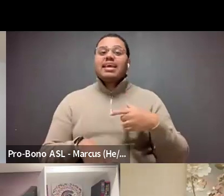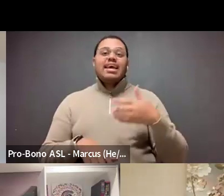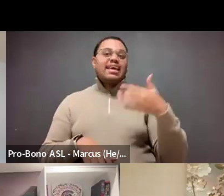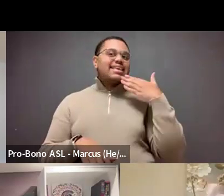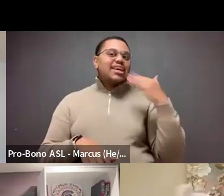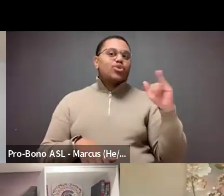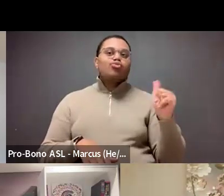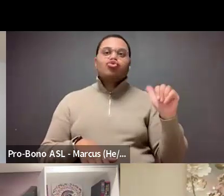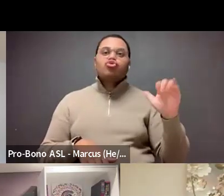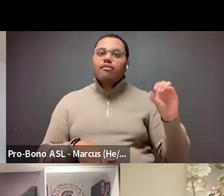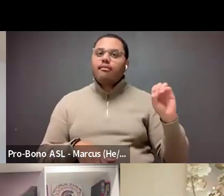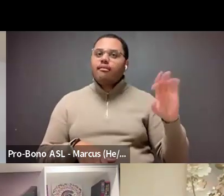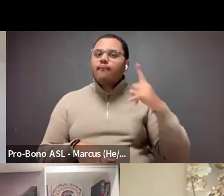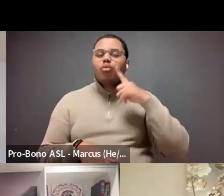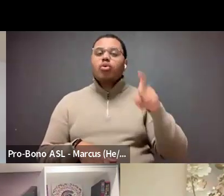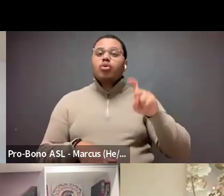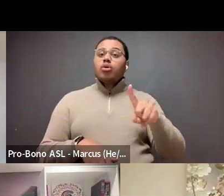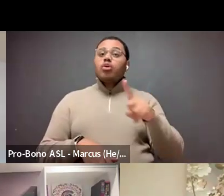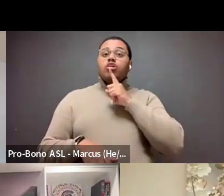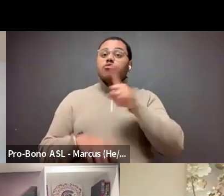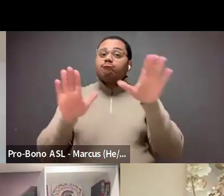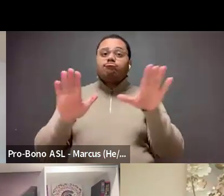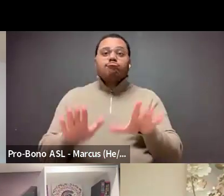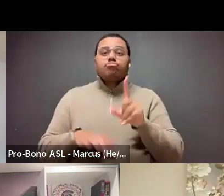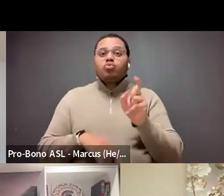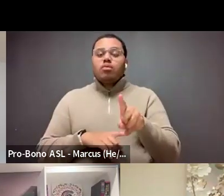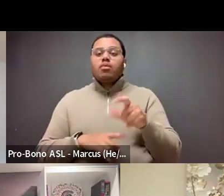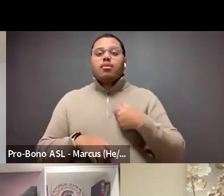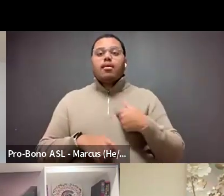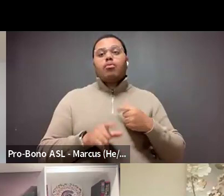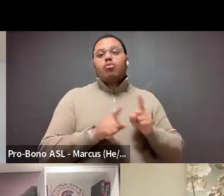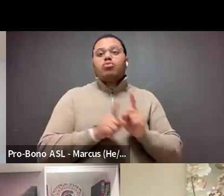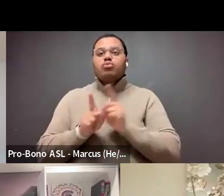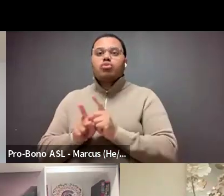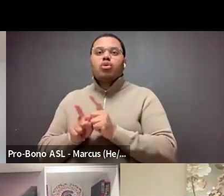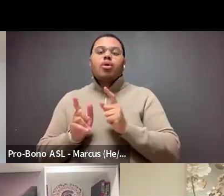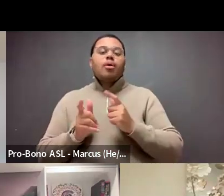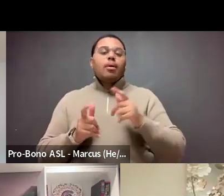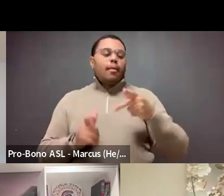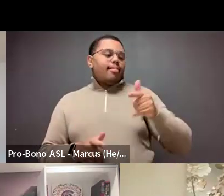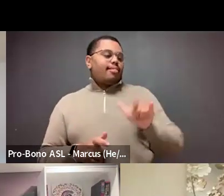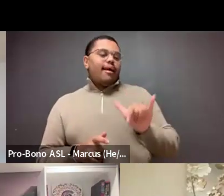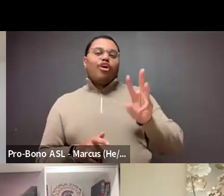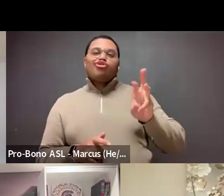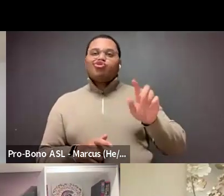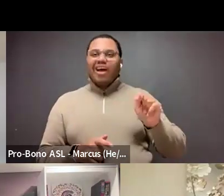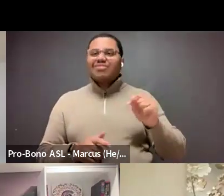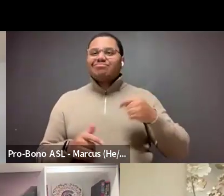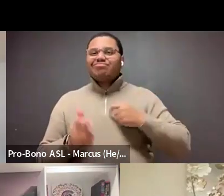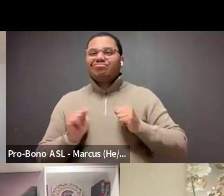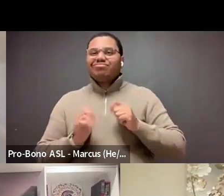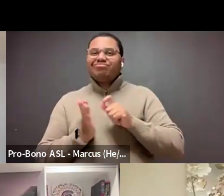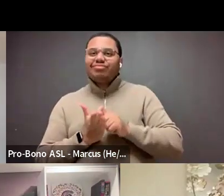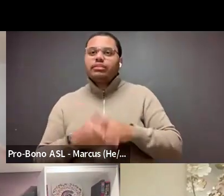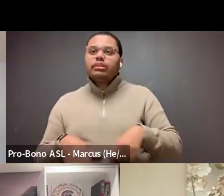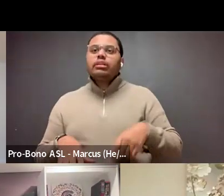thank you for this question. I think it's an excellent question. And I am also a playwright. I'm a writer. And I feel like, you